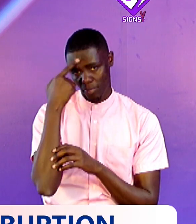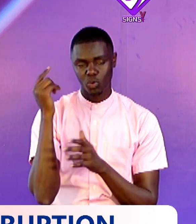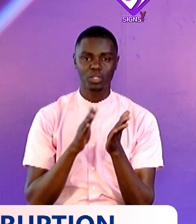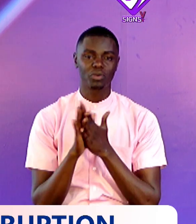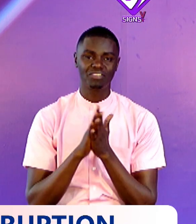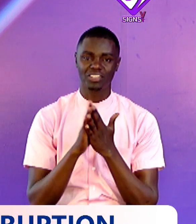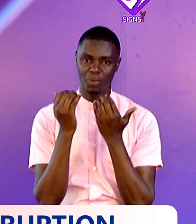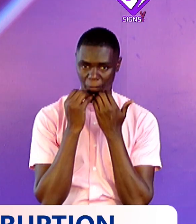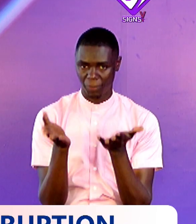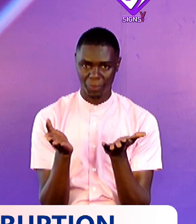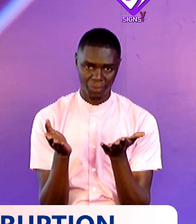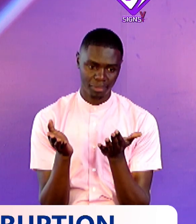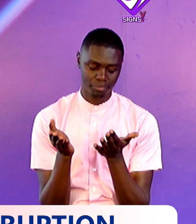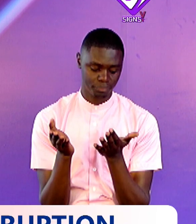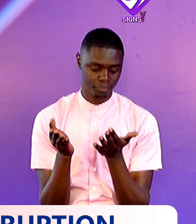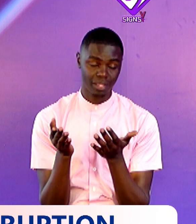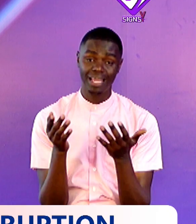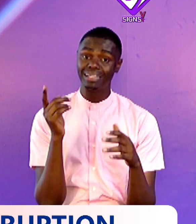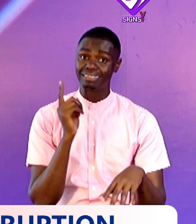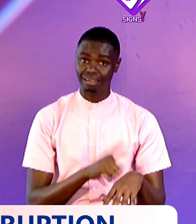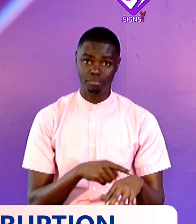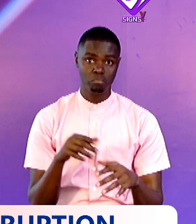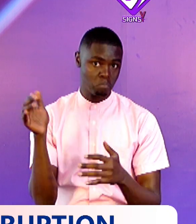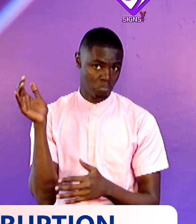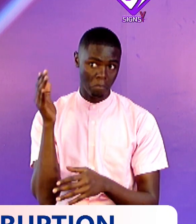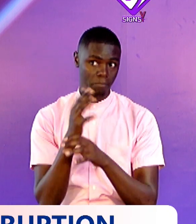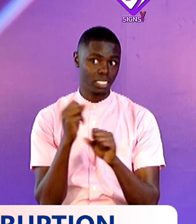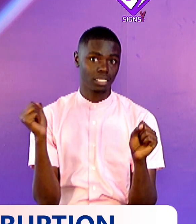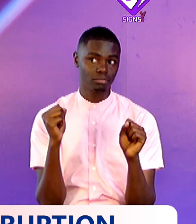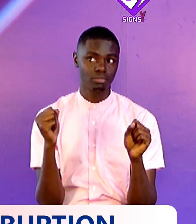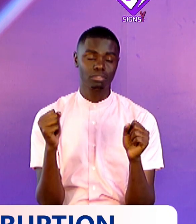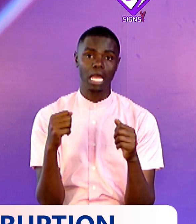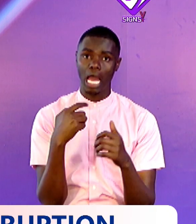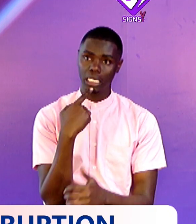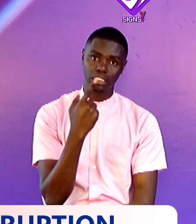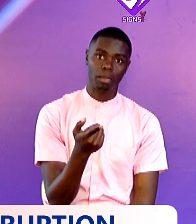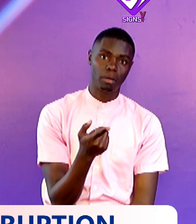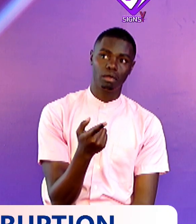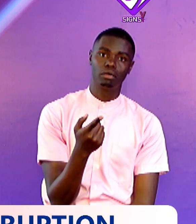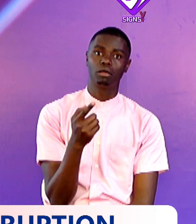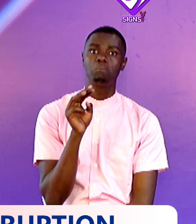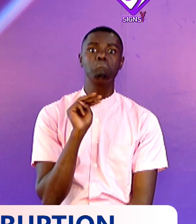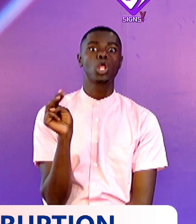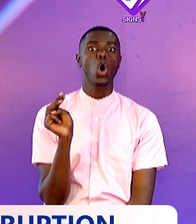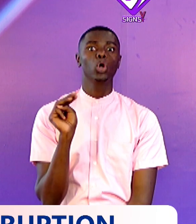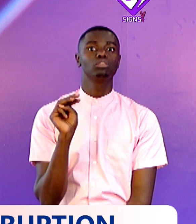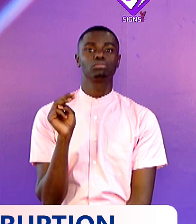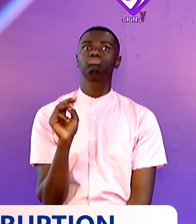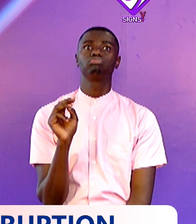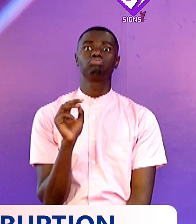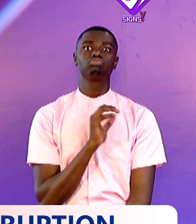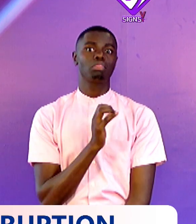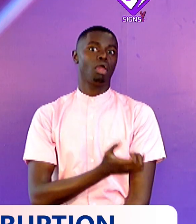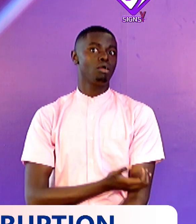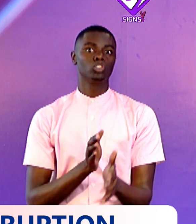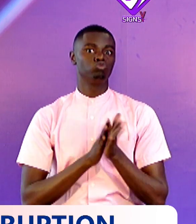motivation of pay. The moment the president has mentioned the millions, believe it or not, the